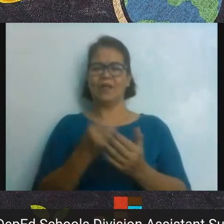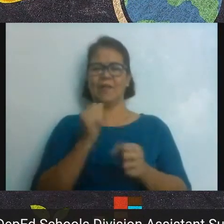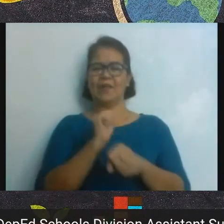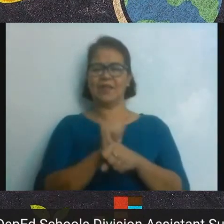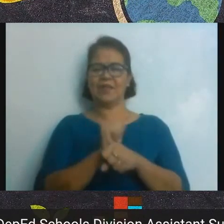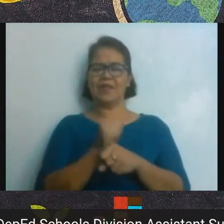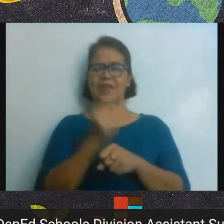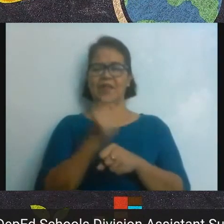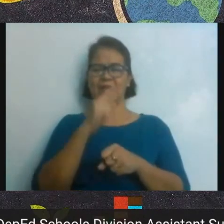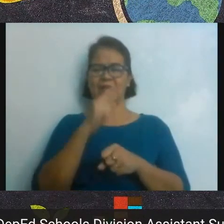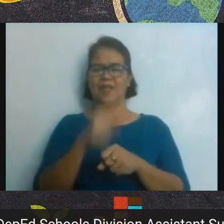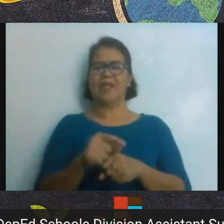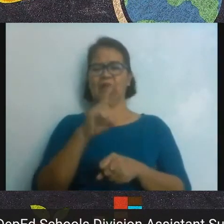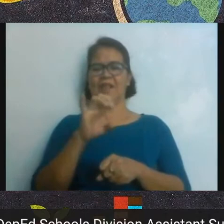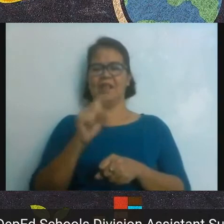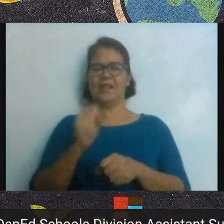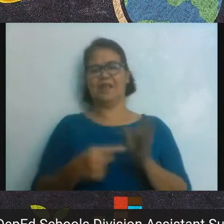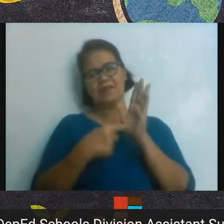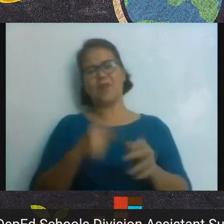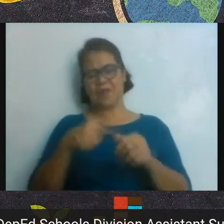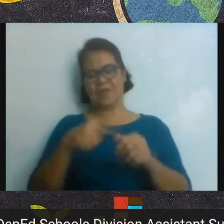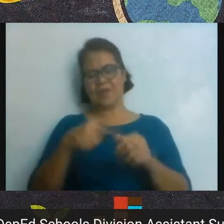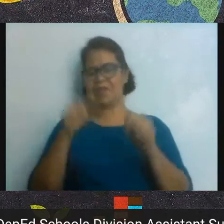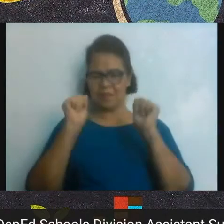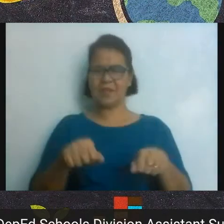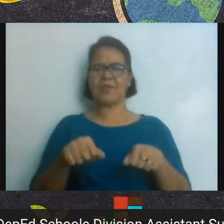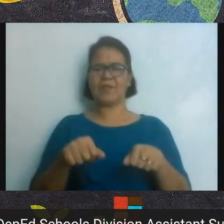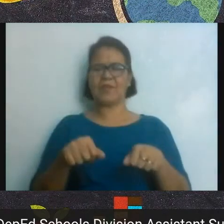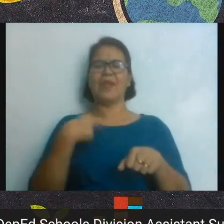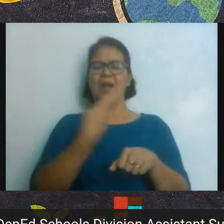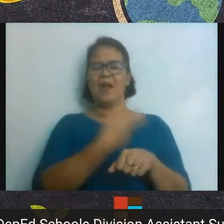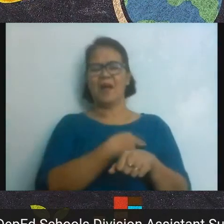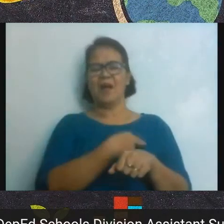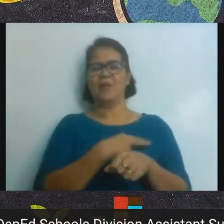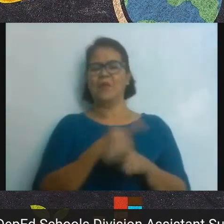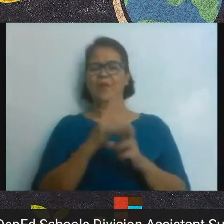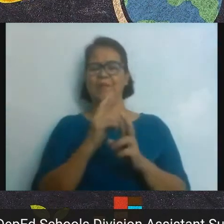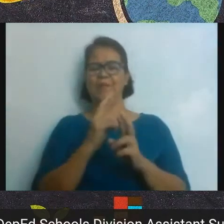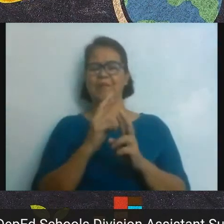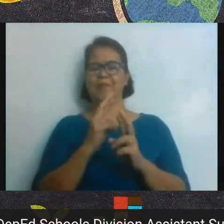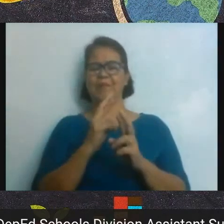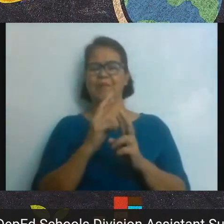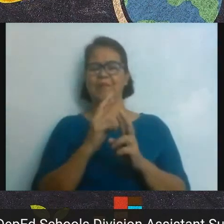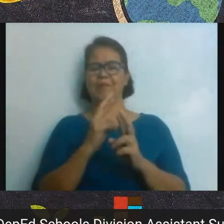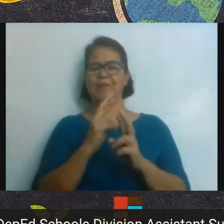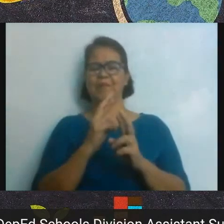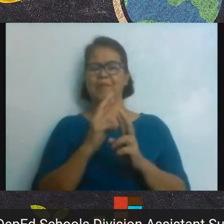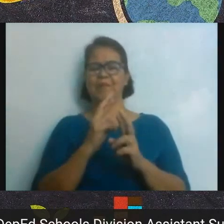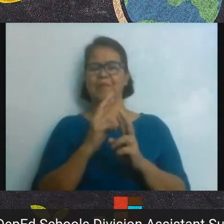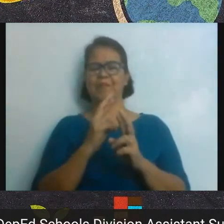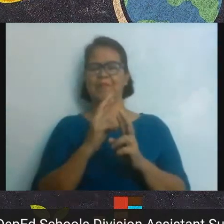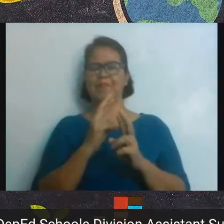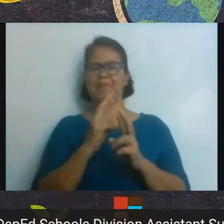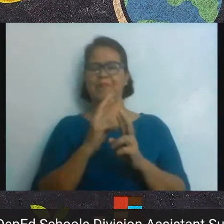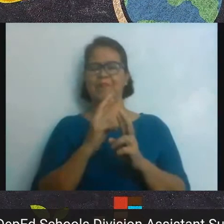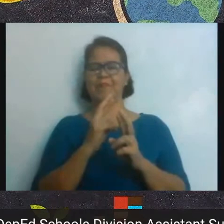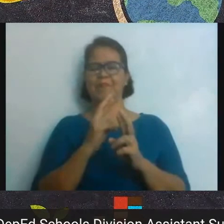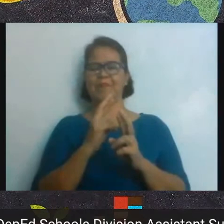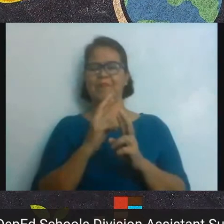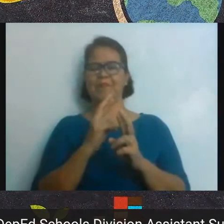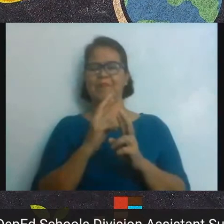resource person is one such leader, and we are highly privileged to have him with us at Tech